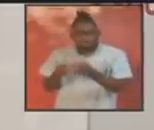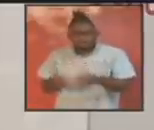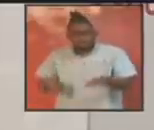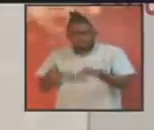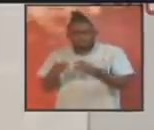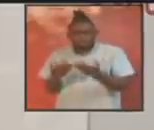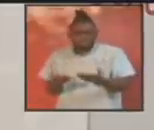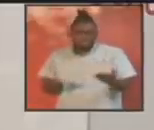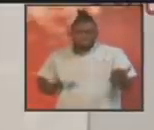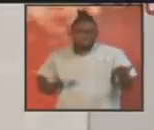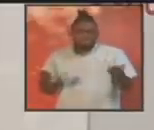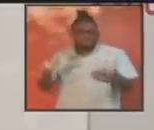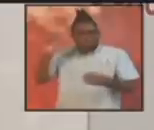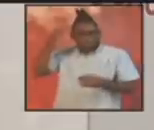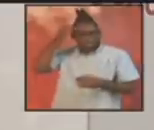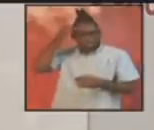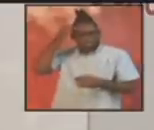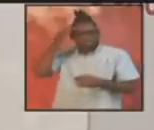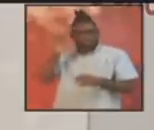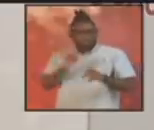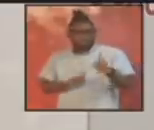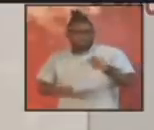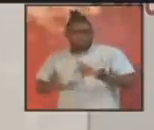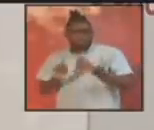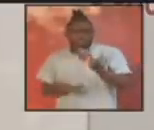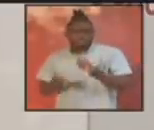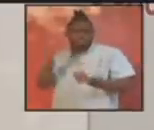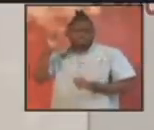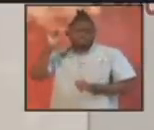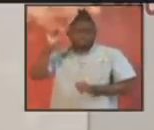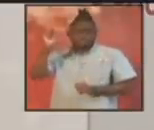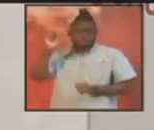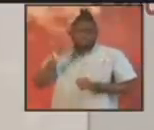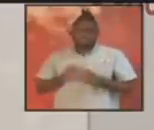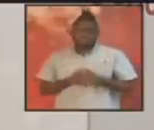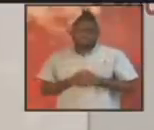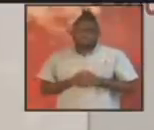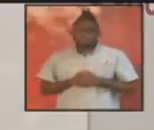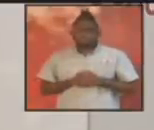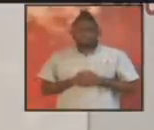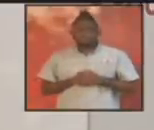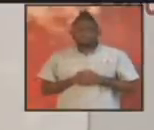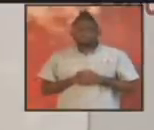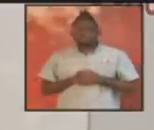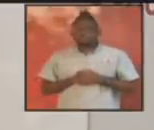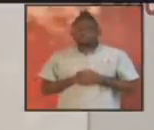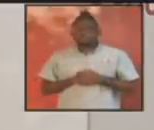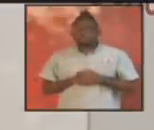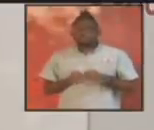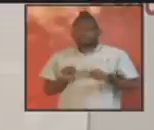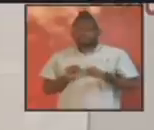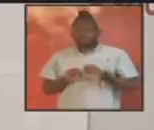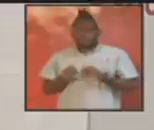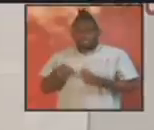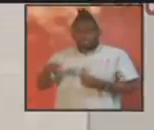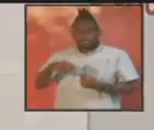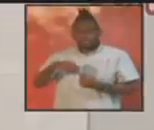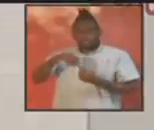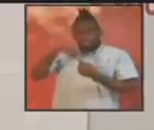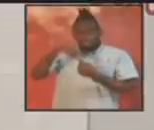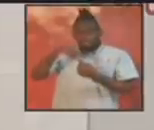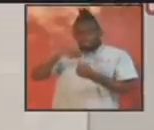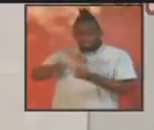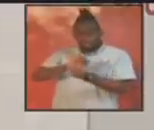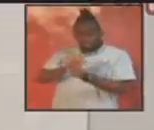Trinidad and Tobago. With respect to the COVID-19 pandemic, and specifically with respect to the